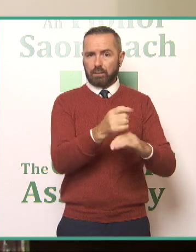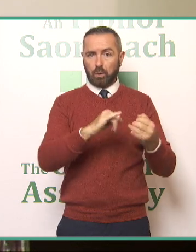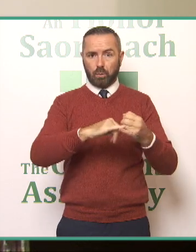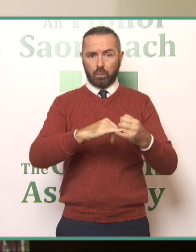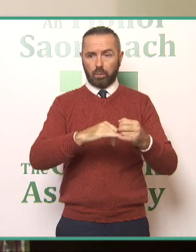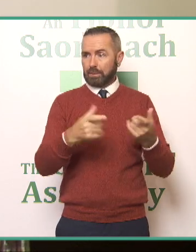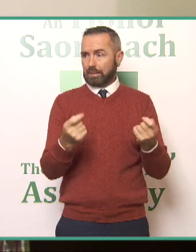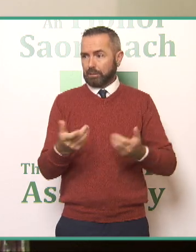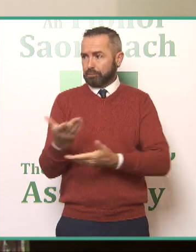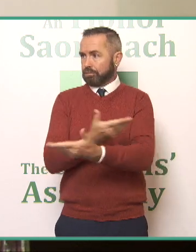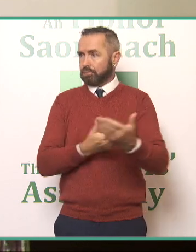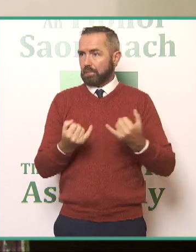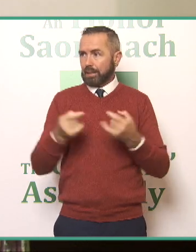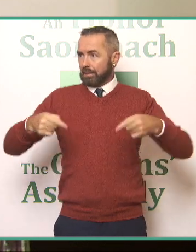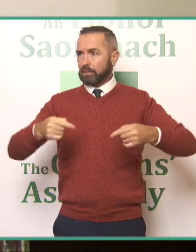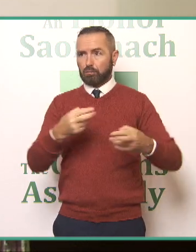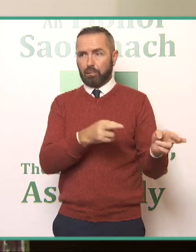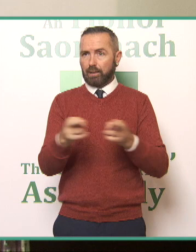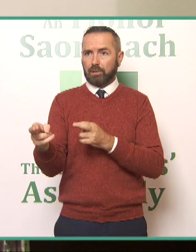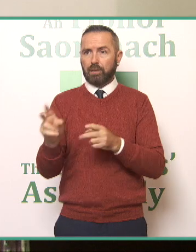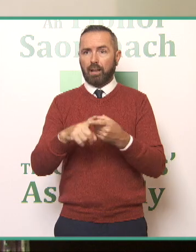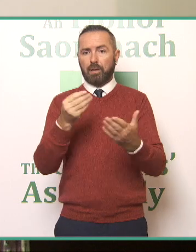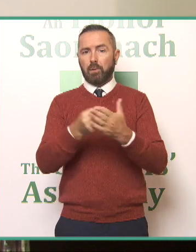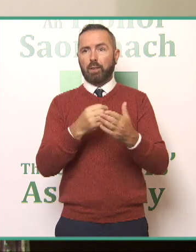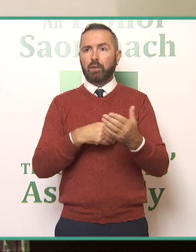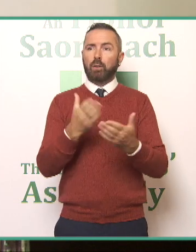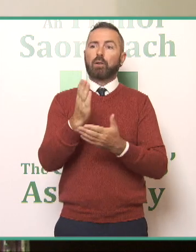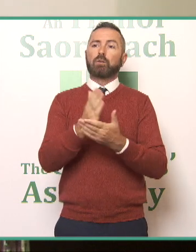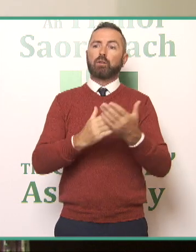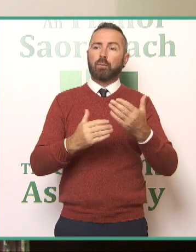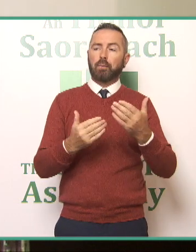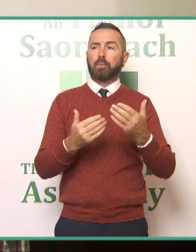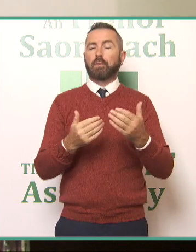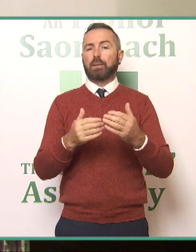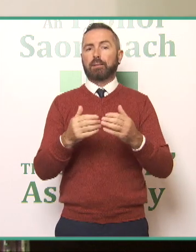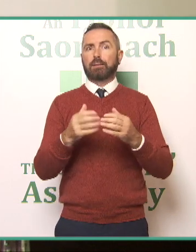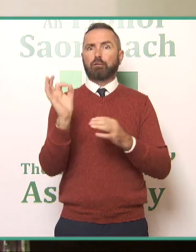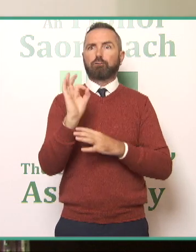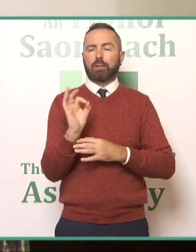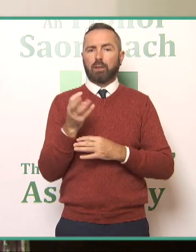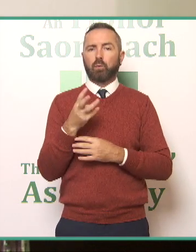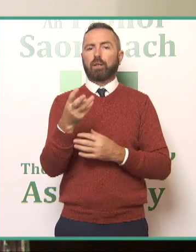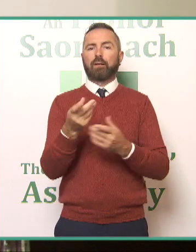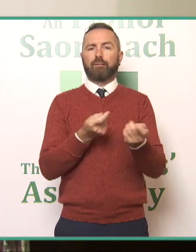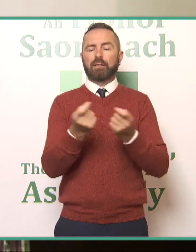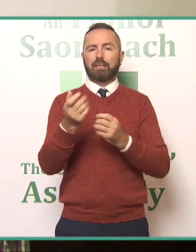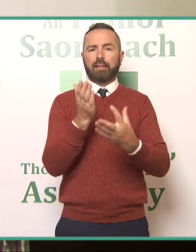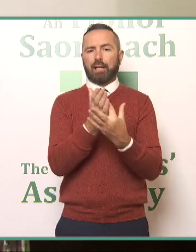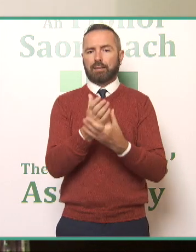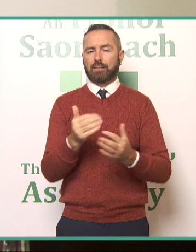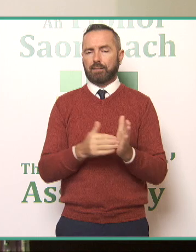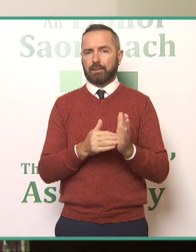with them on a regular basis. So money to a certain extent facilitates access. The solution to this, though,